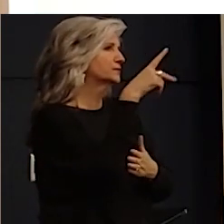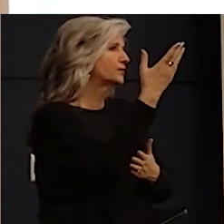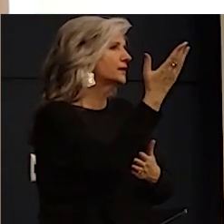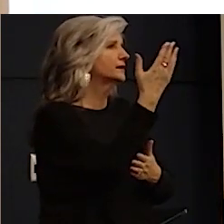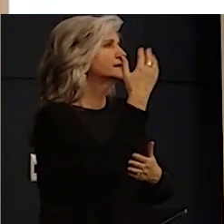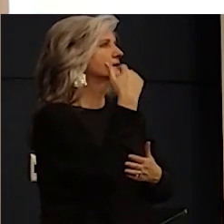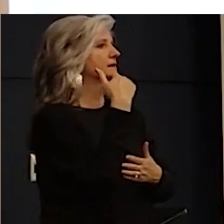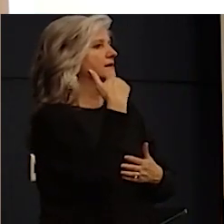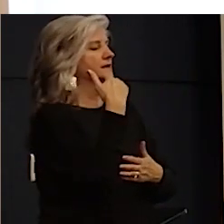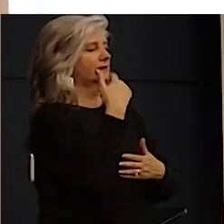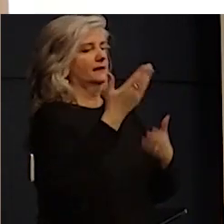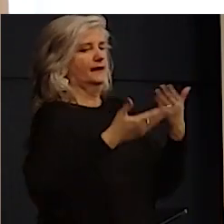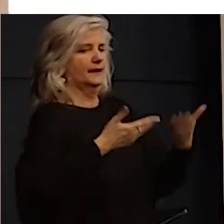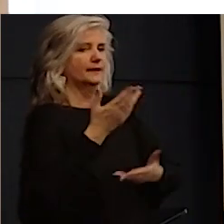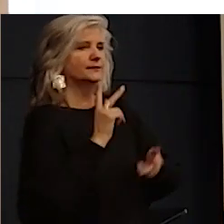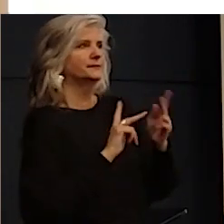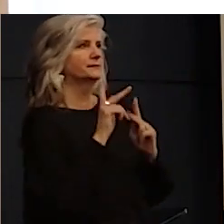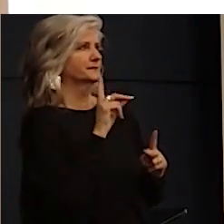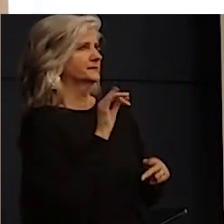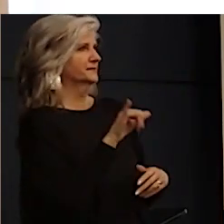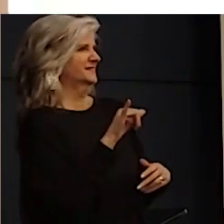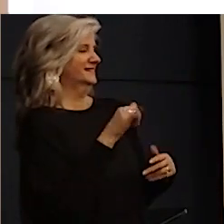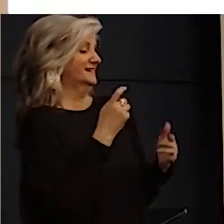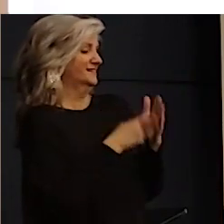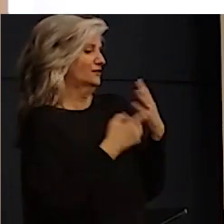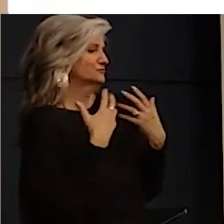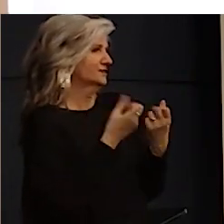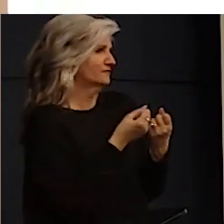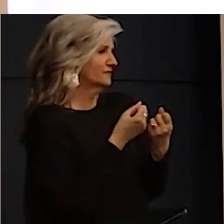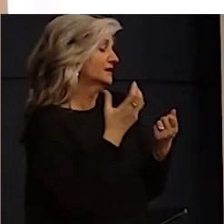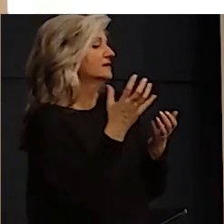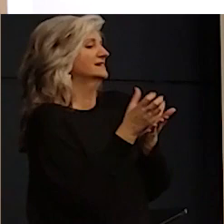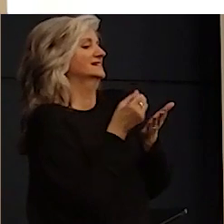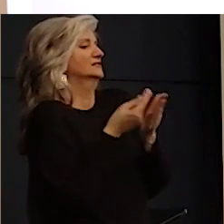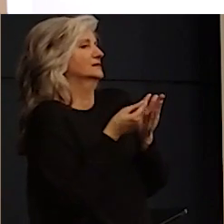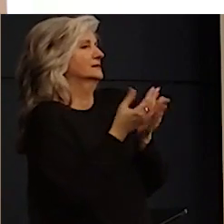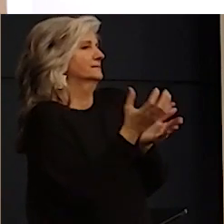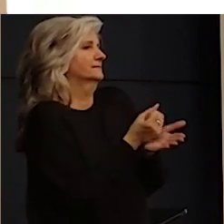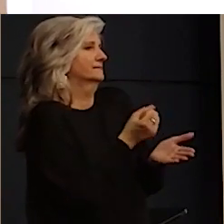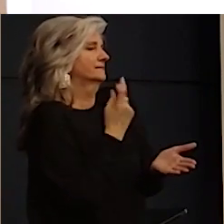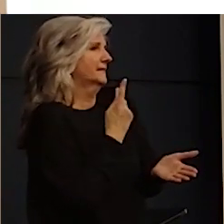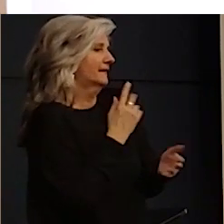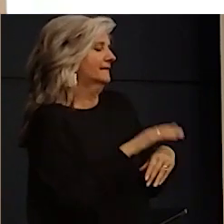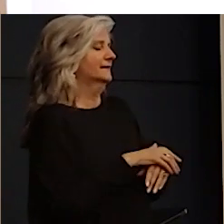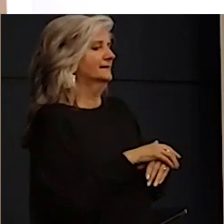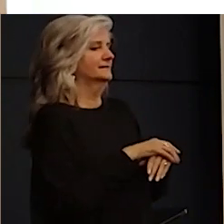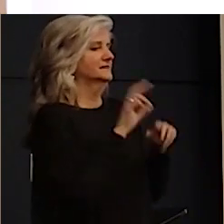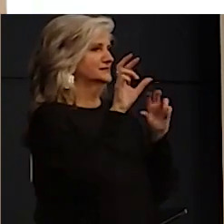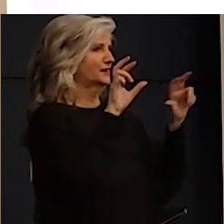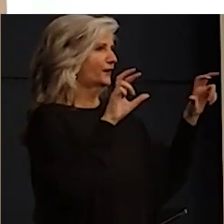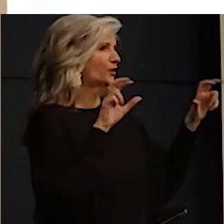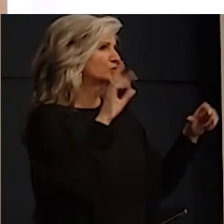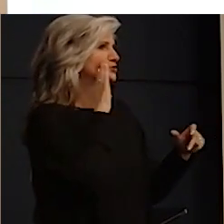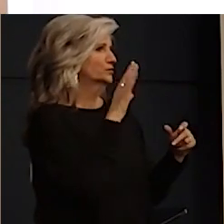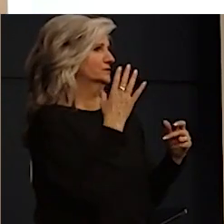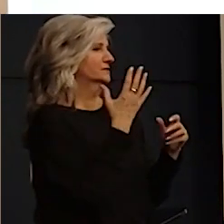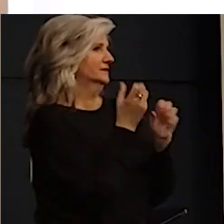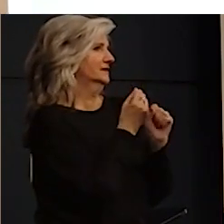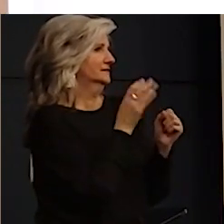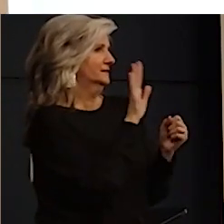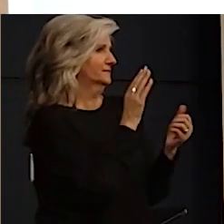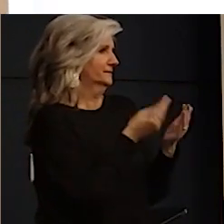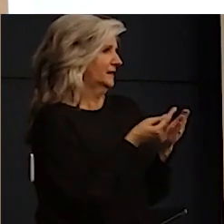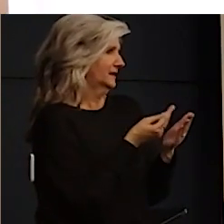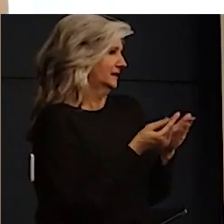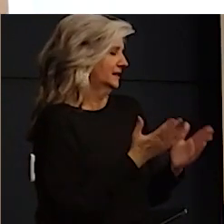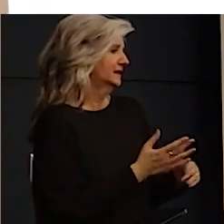rates or depreciation or cost recovery so that you will pay more and their shareholders will get more. But at the end of the day, guess who foots the bill for those